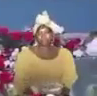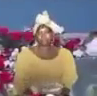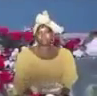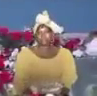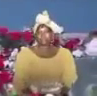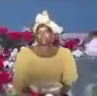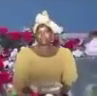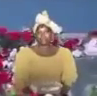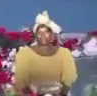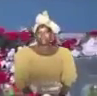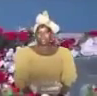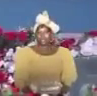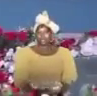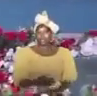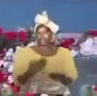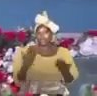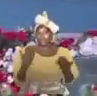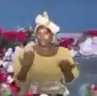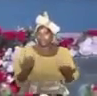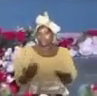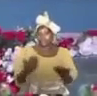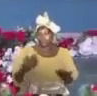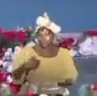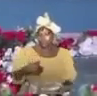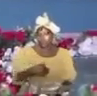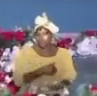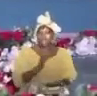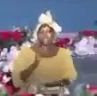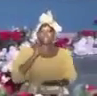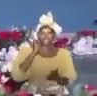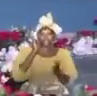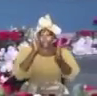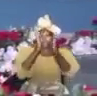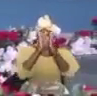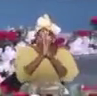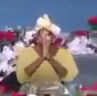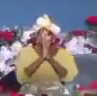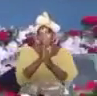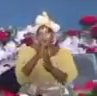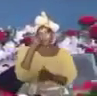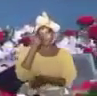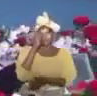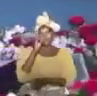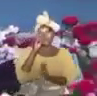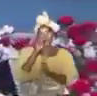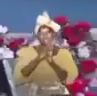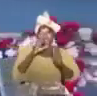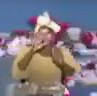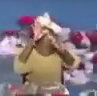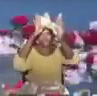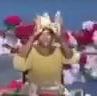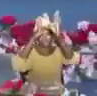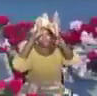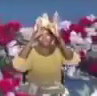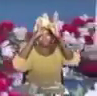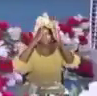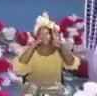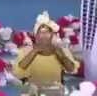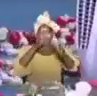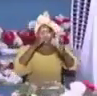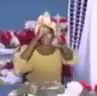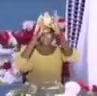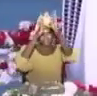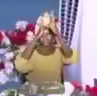Is it all right if we pray for just 1 minute? Please say after me, Father. One more time, say,